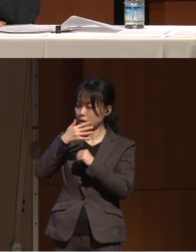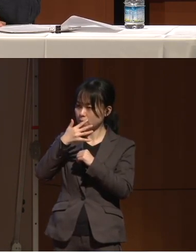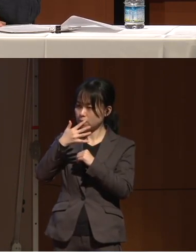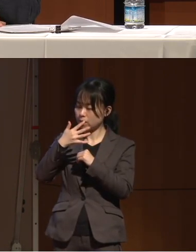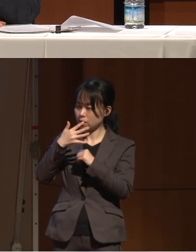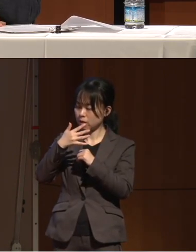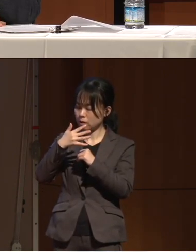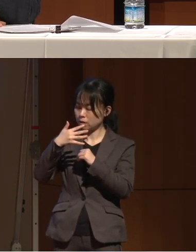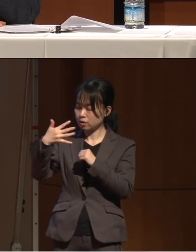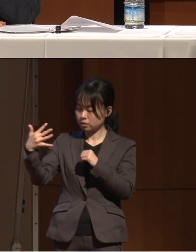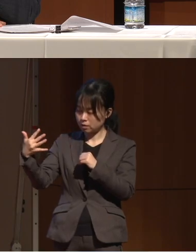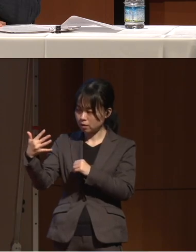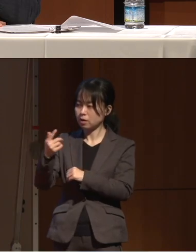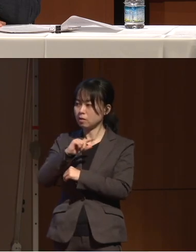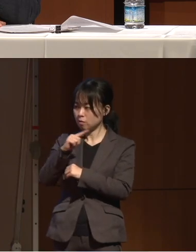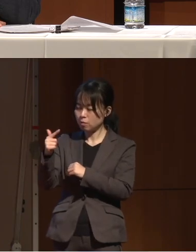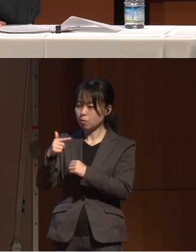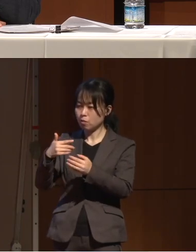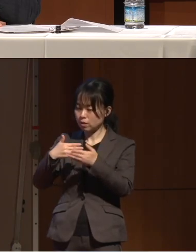he has been working for the